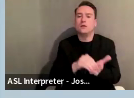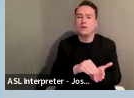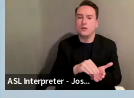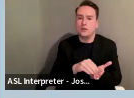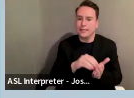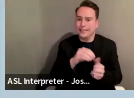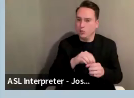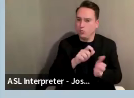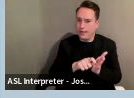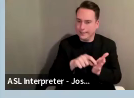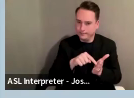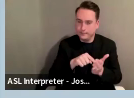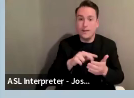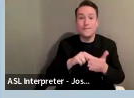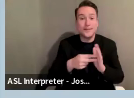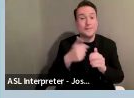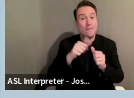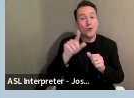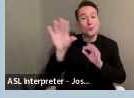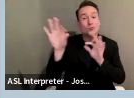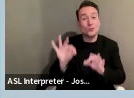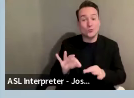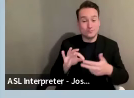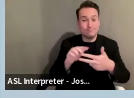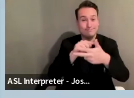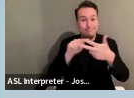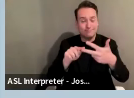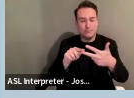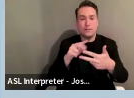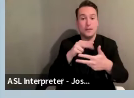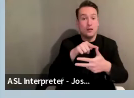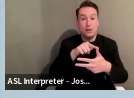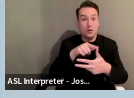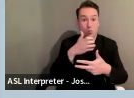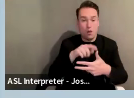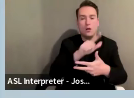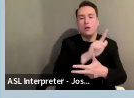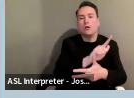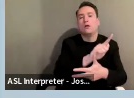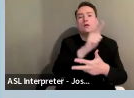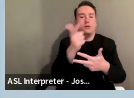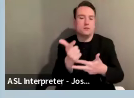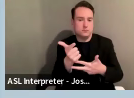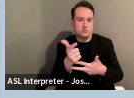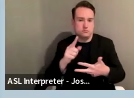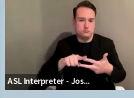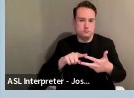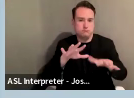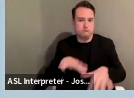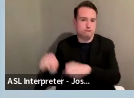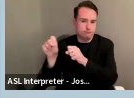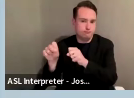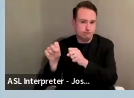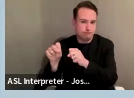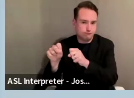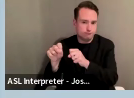second successor trustee would do what Samantha was supposed to do. Act as trustee, would need to do the same